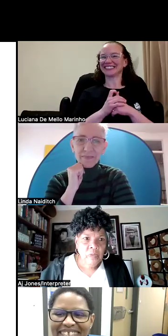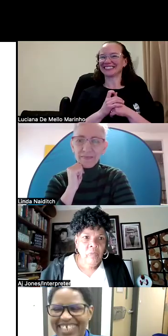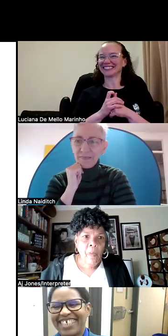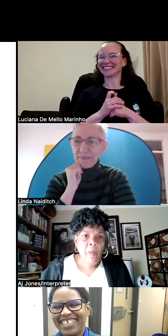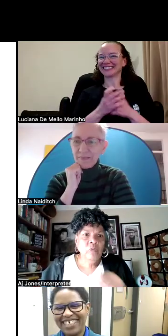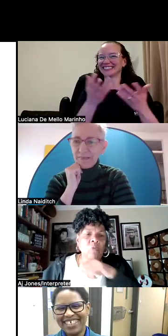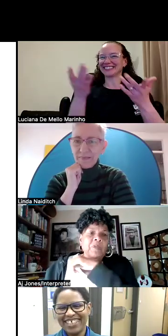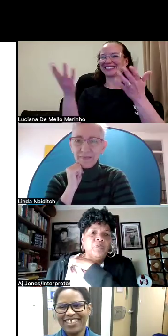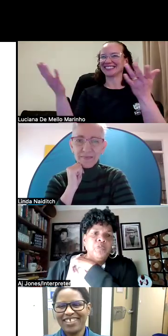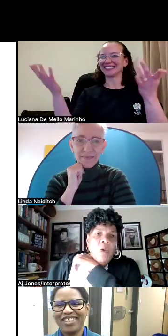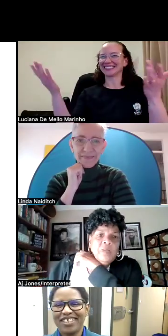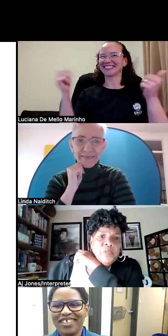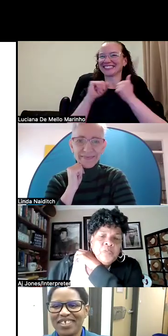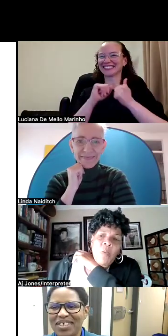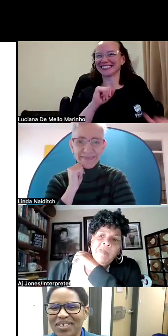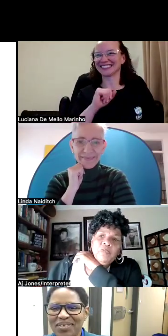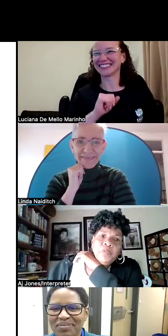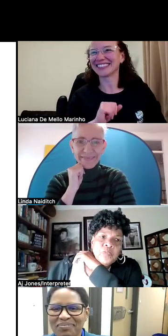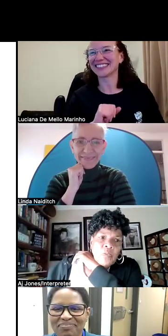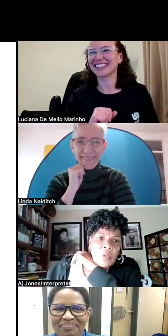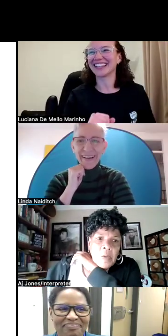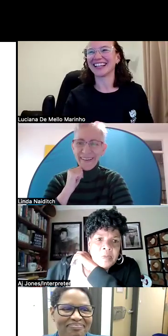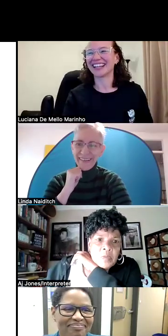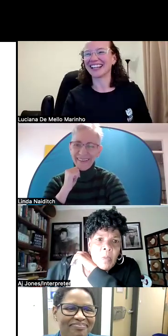Okay, perfect. Any volunteers?